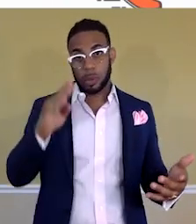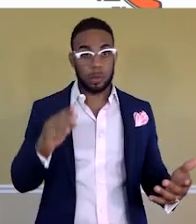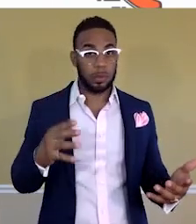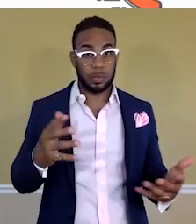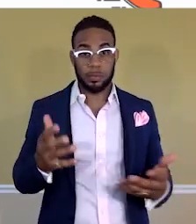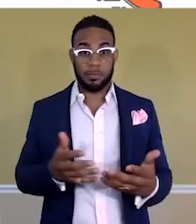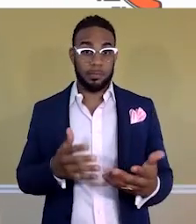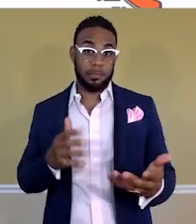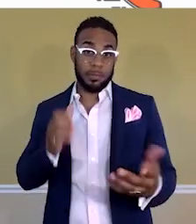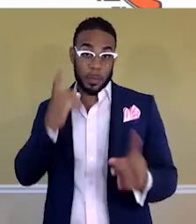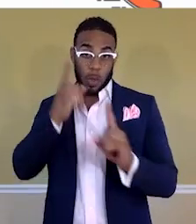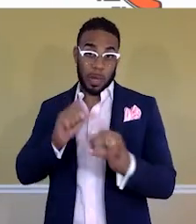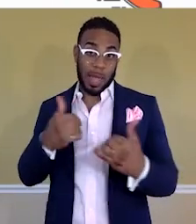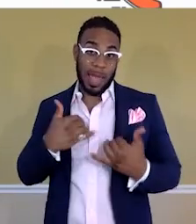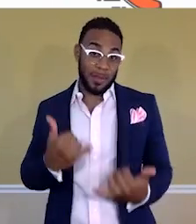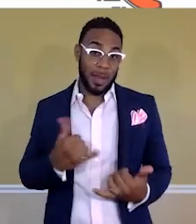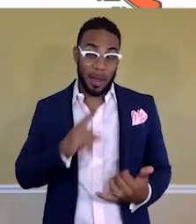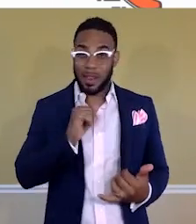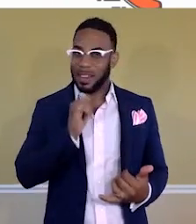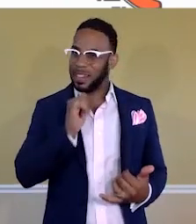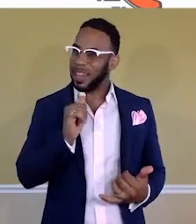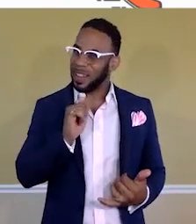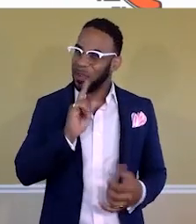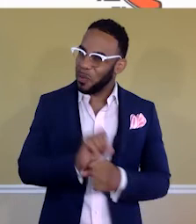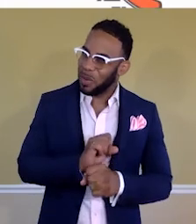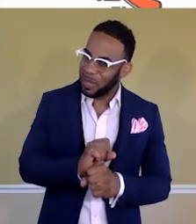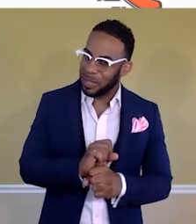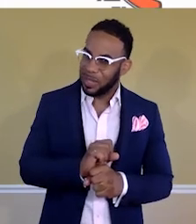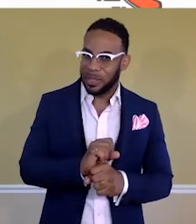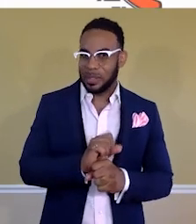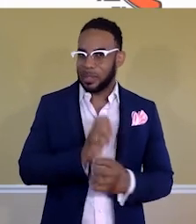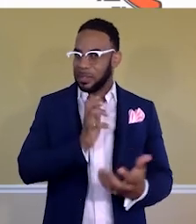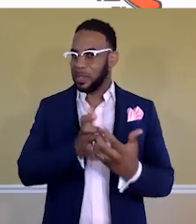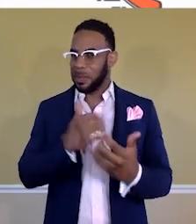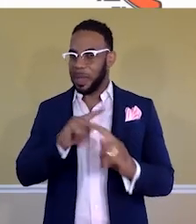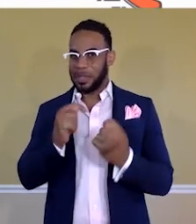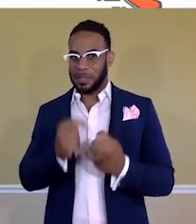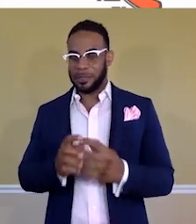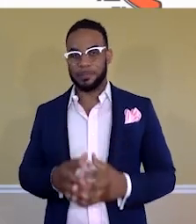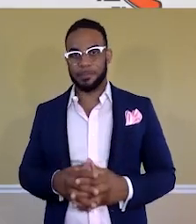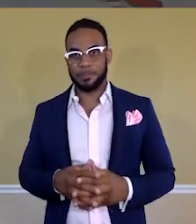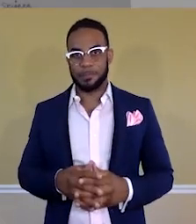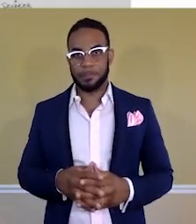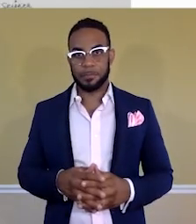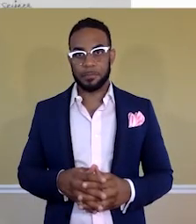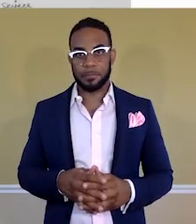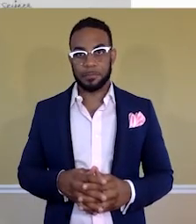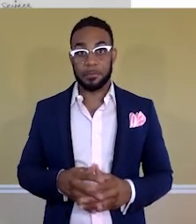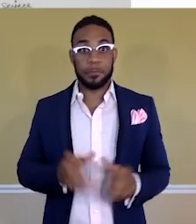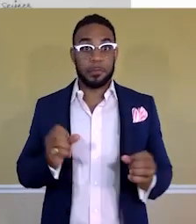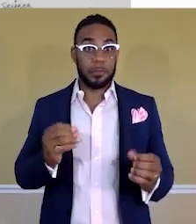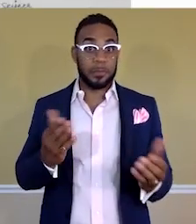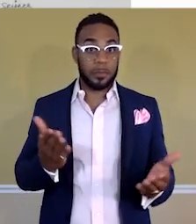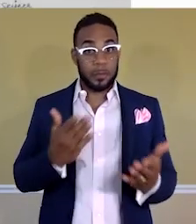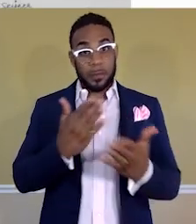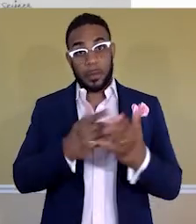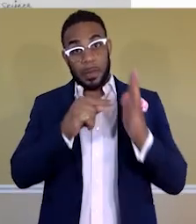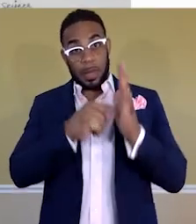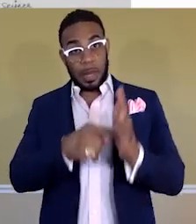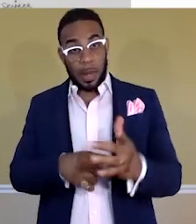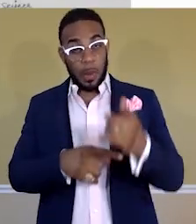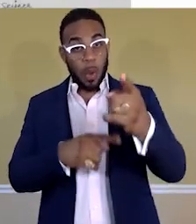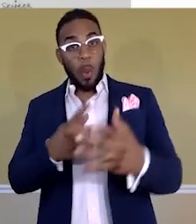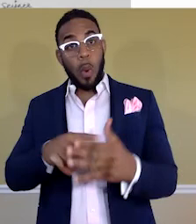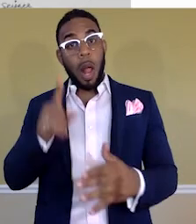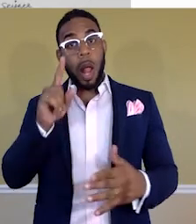that's the goals that I have now are not necessarily in line with my team. So here's some examples of